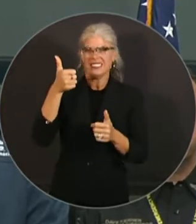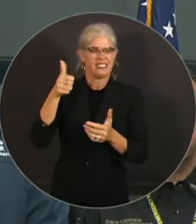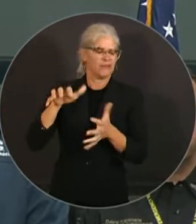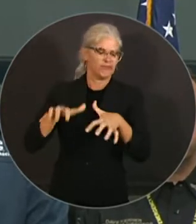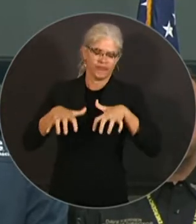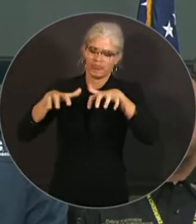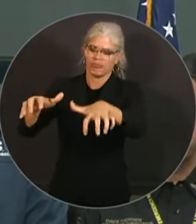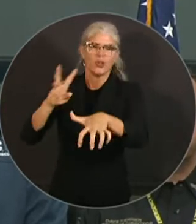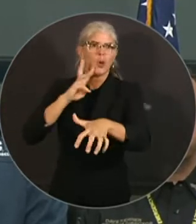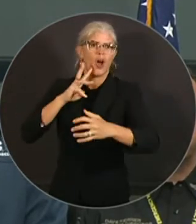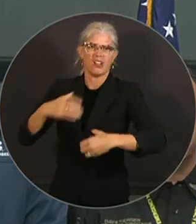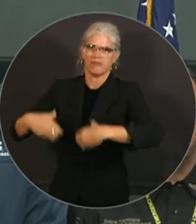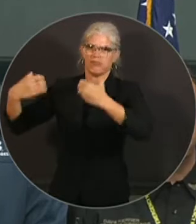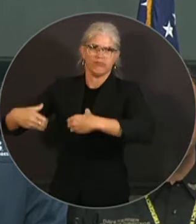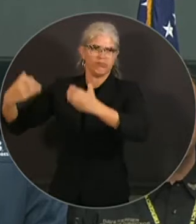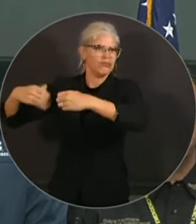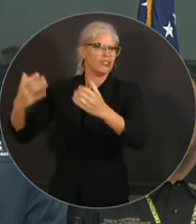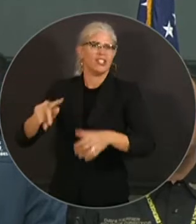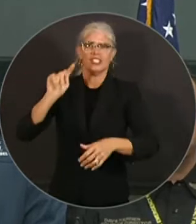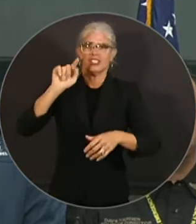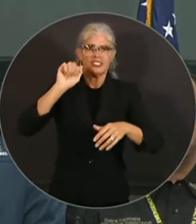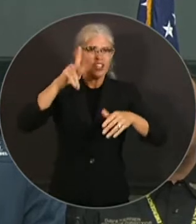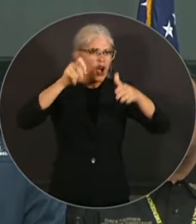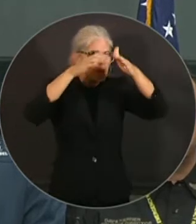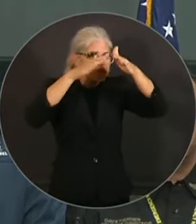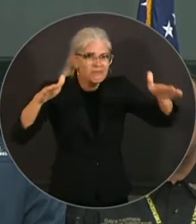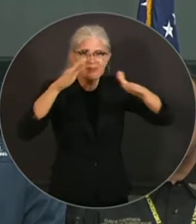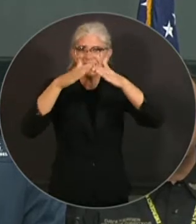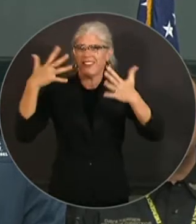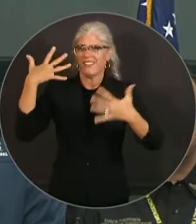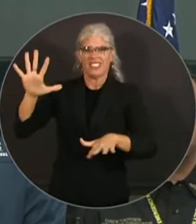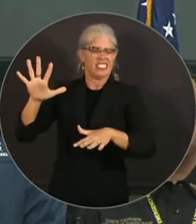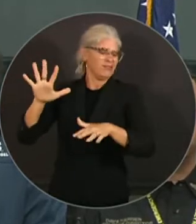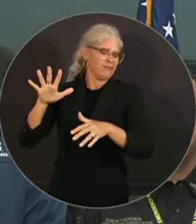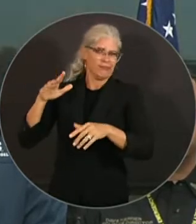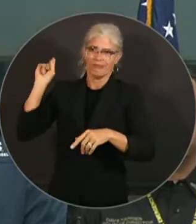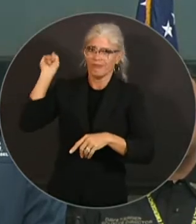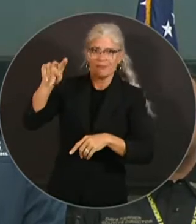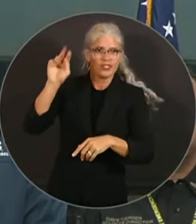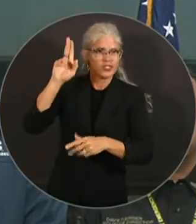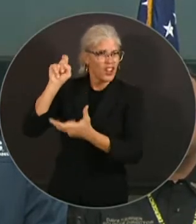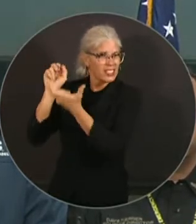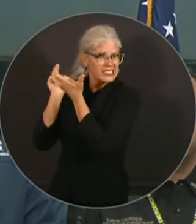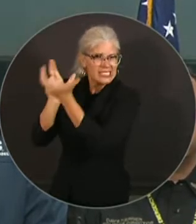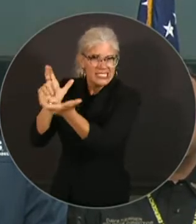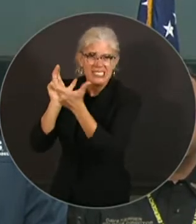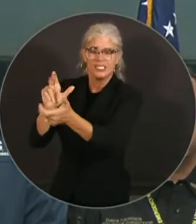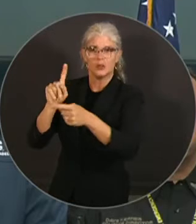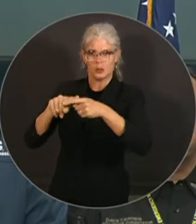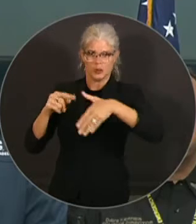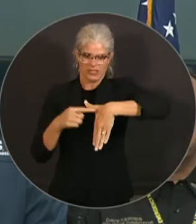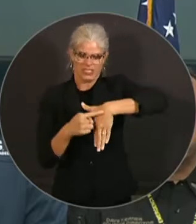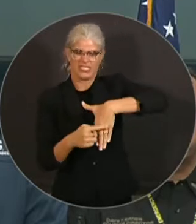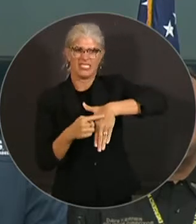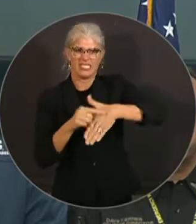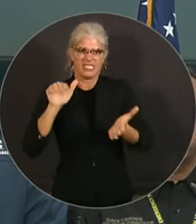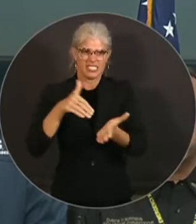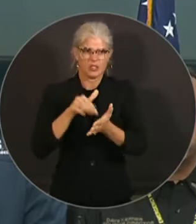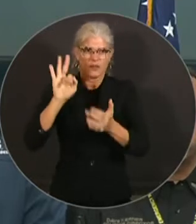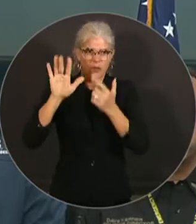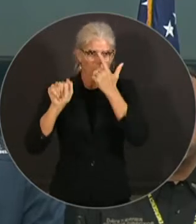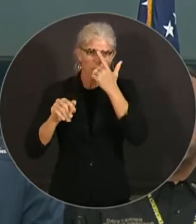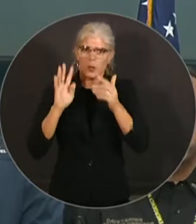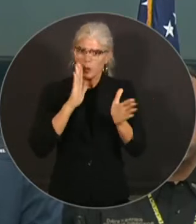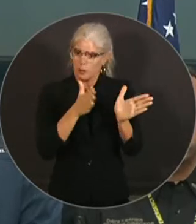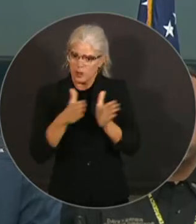of tarps. We've already sent truckloads of food and water to Central Florida in preparation for points of distribution